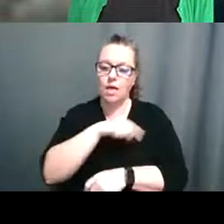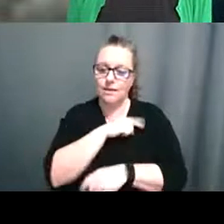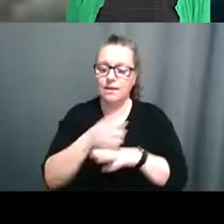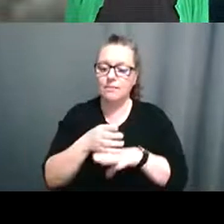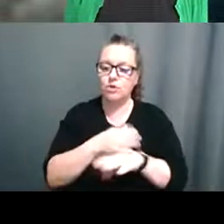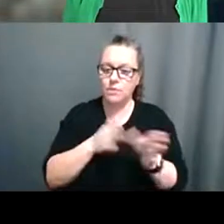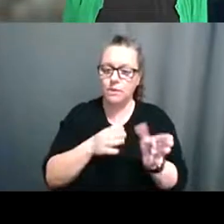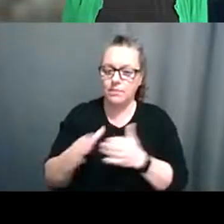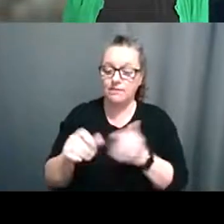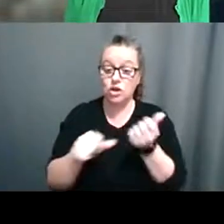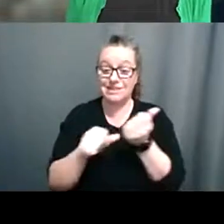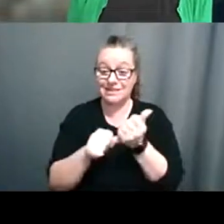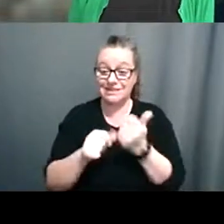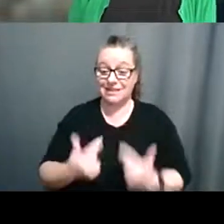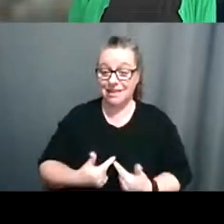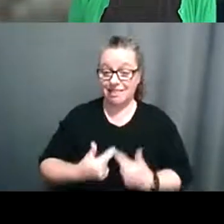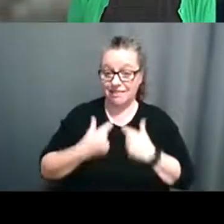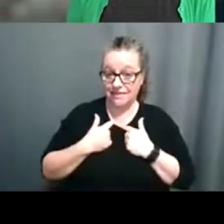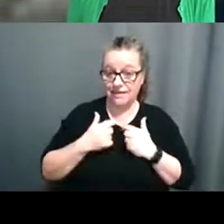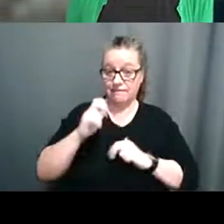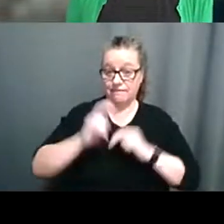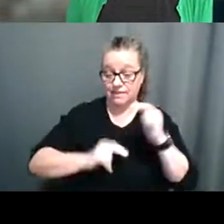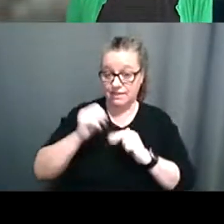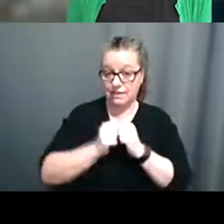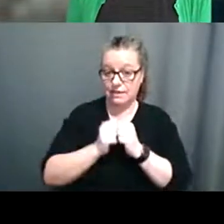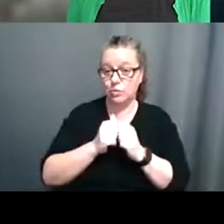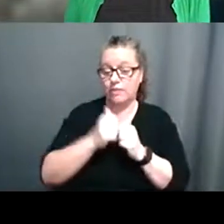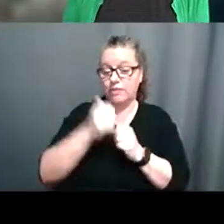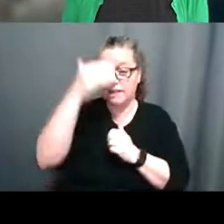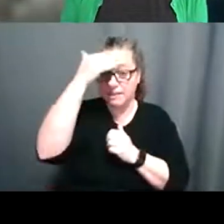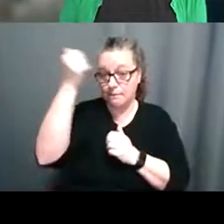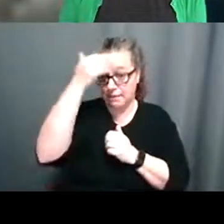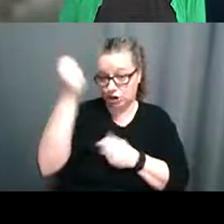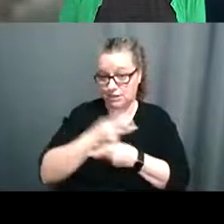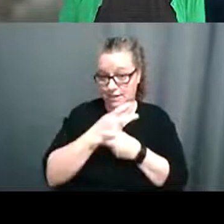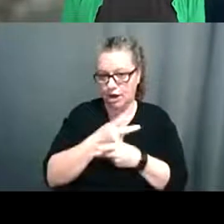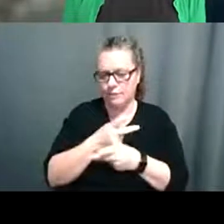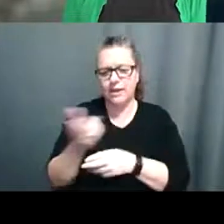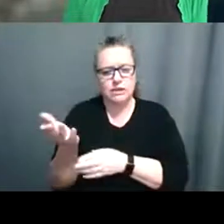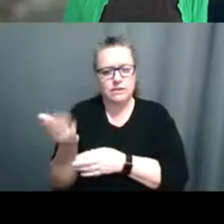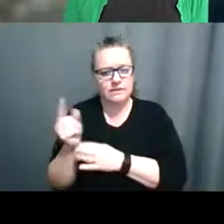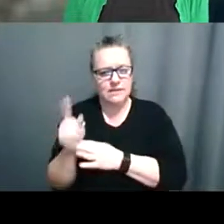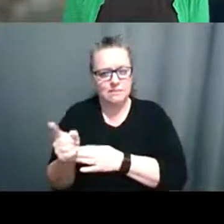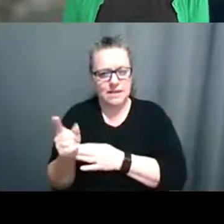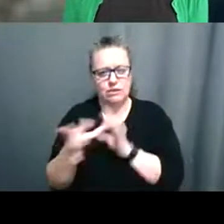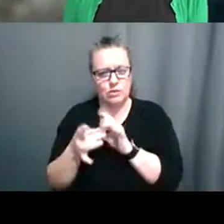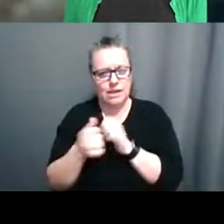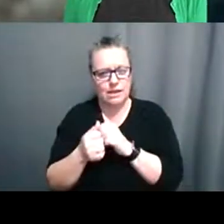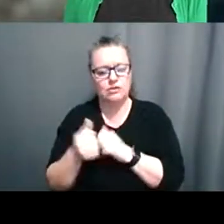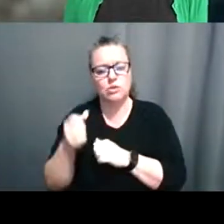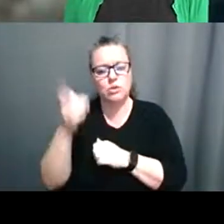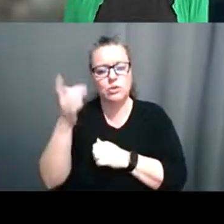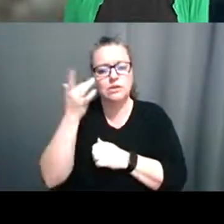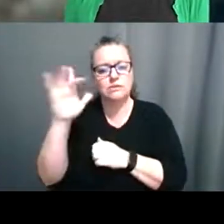with a specialized dementia care contract. And there's about a 15-minute section that I did on SMART goals. And the